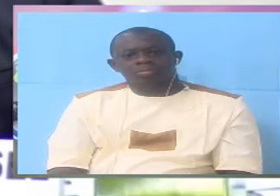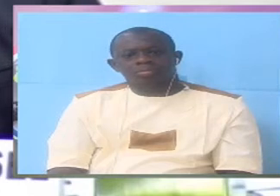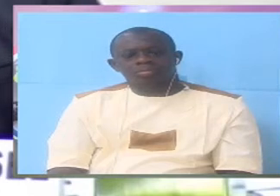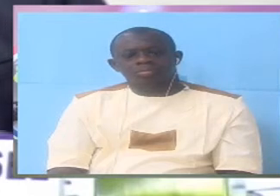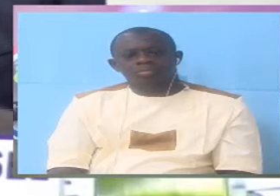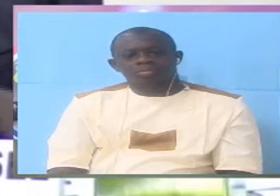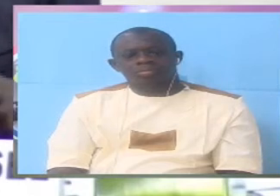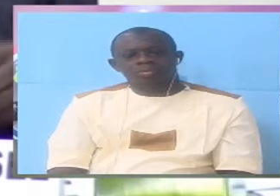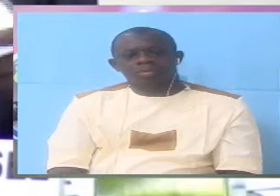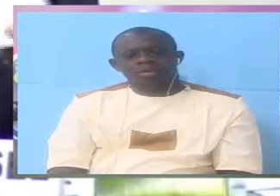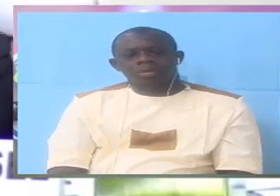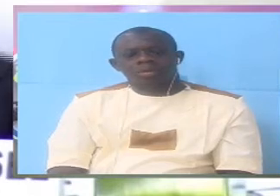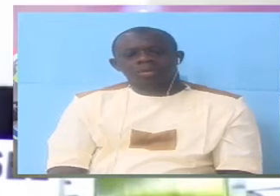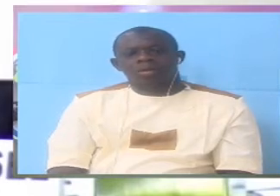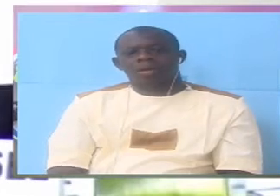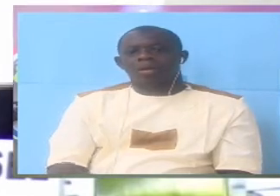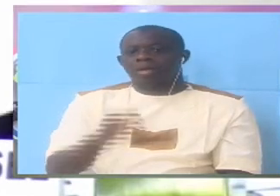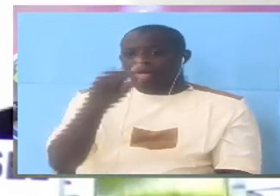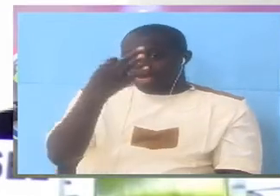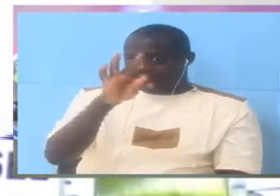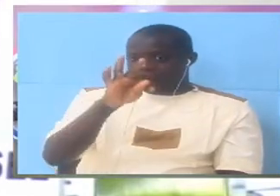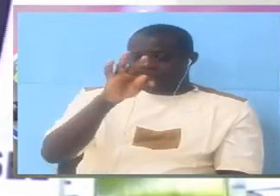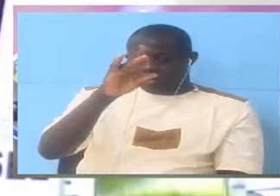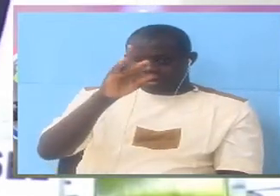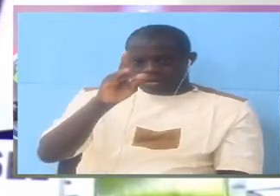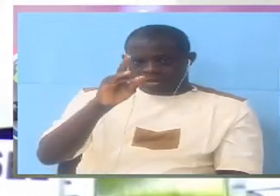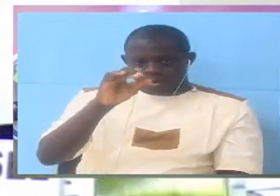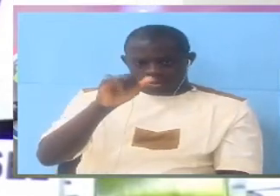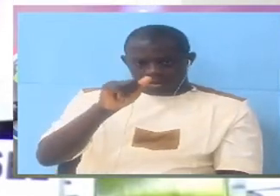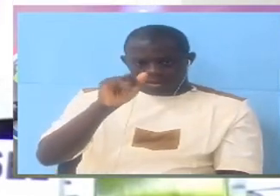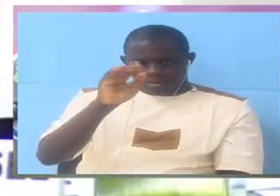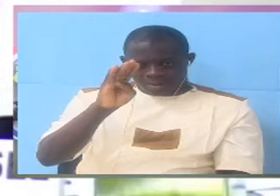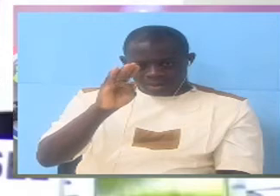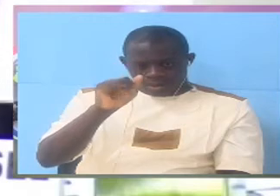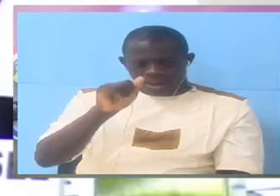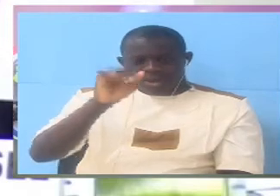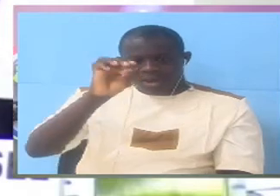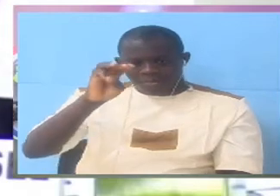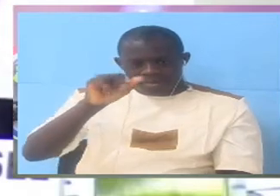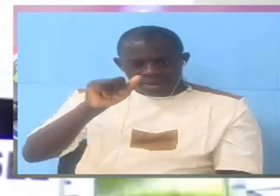If Daba Marena would tell him,